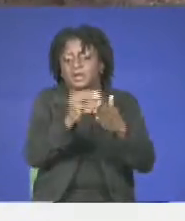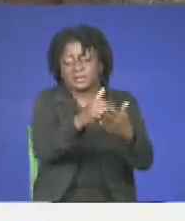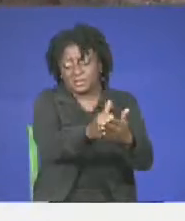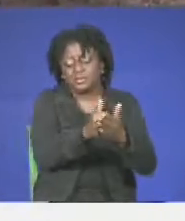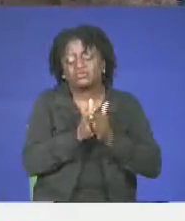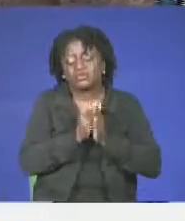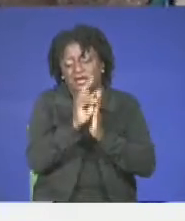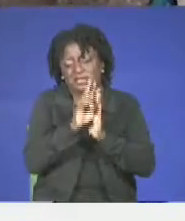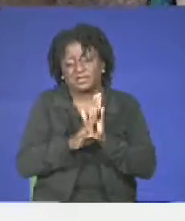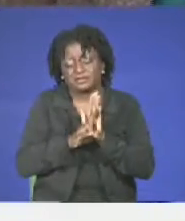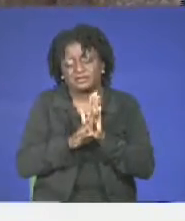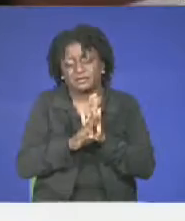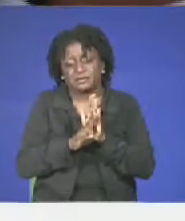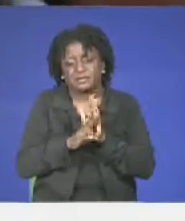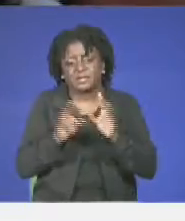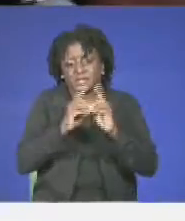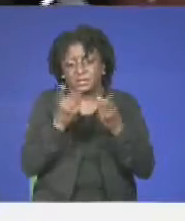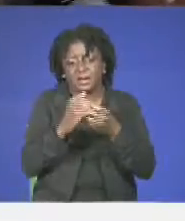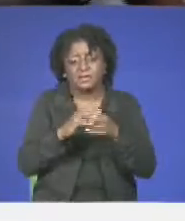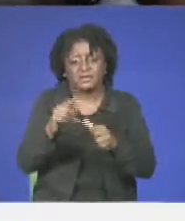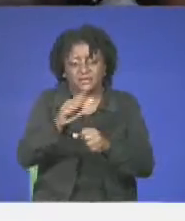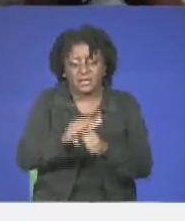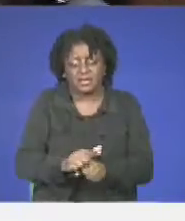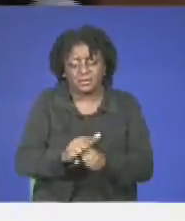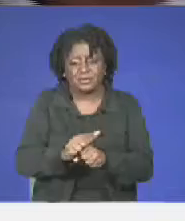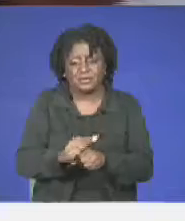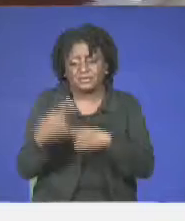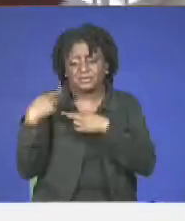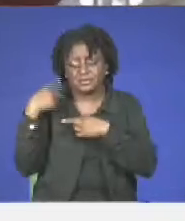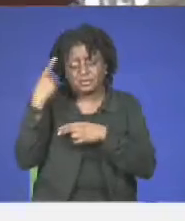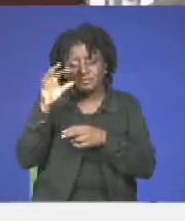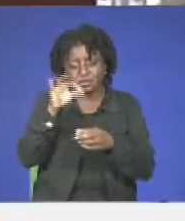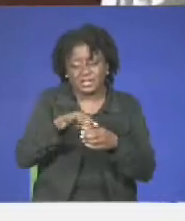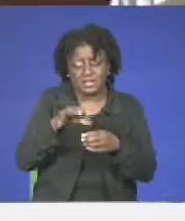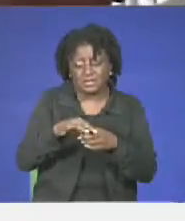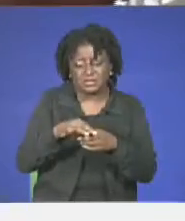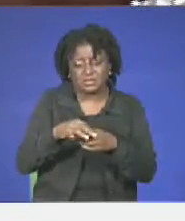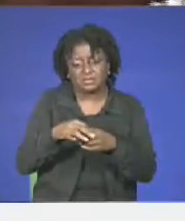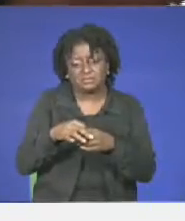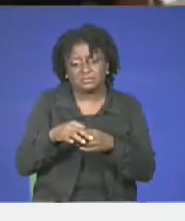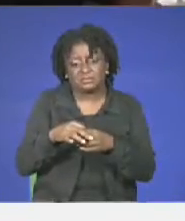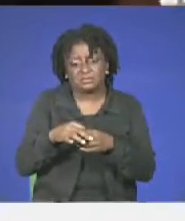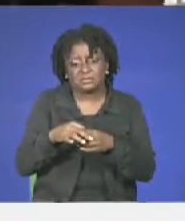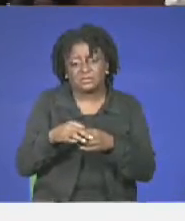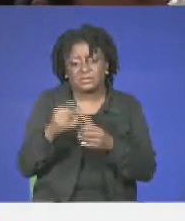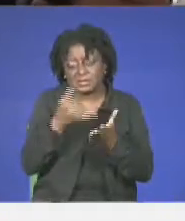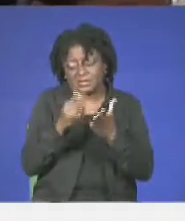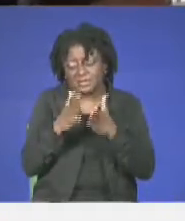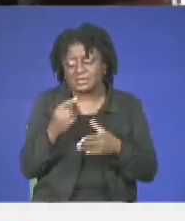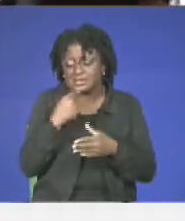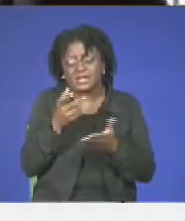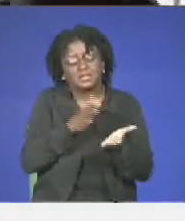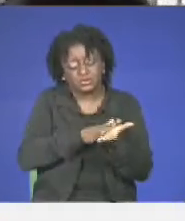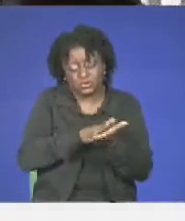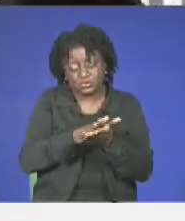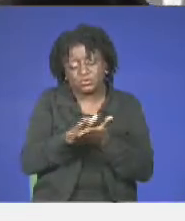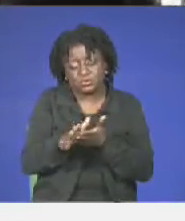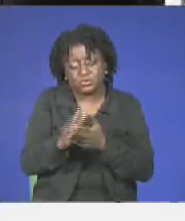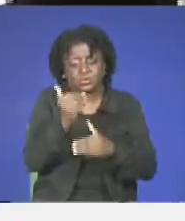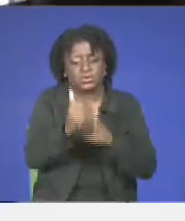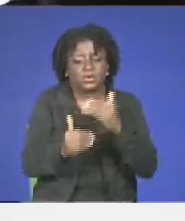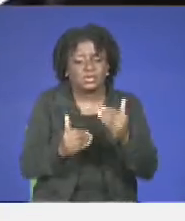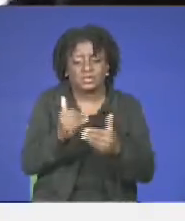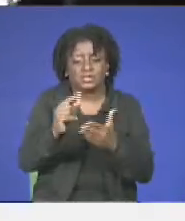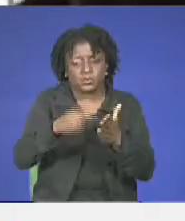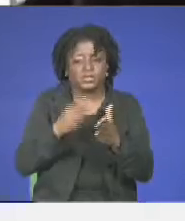of Labor is in charge of the election, which Inspector Decker Daniels says was a smooth process. Once we close the poll at 6 o'clock, we will